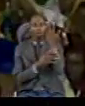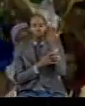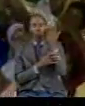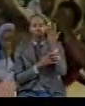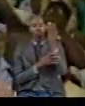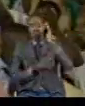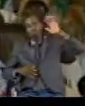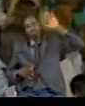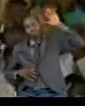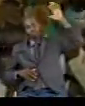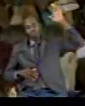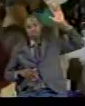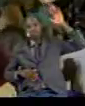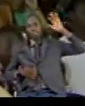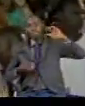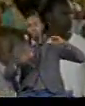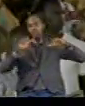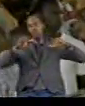problem.